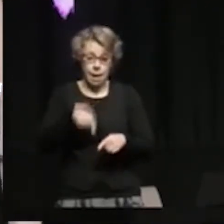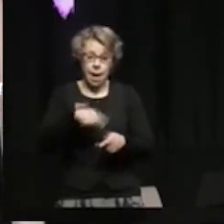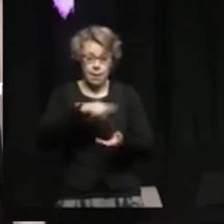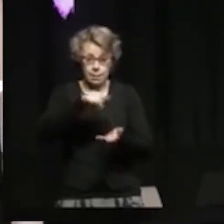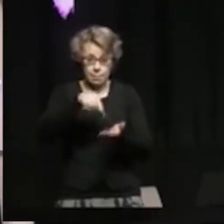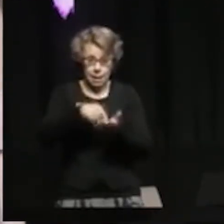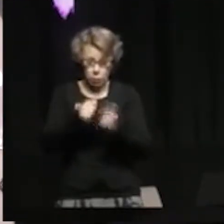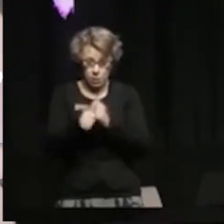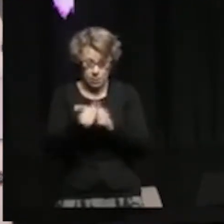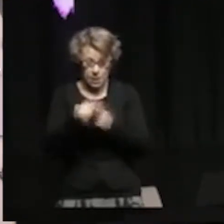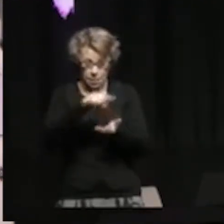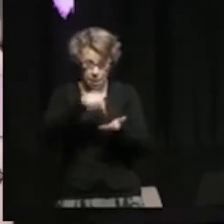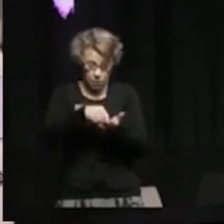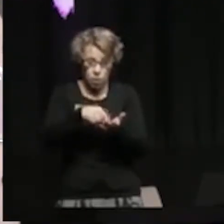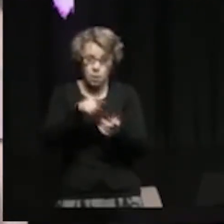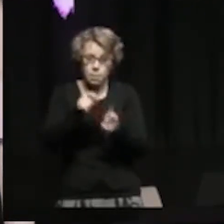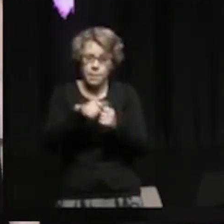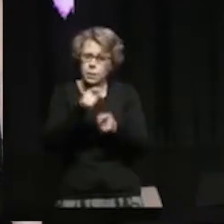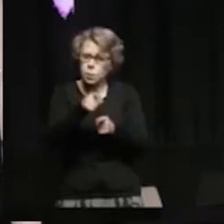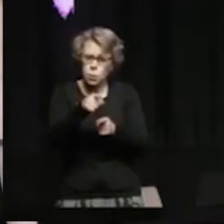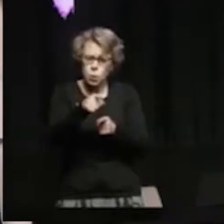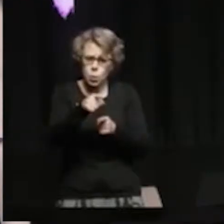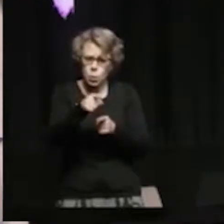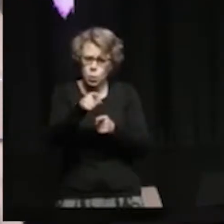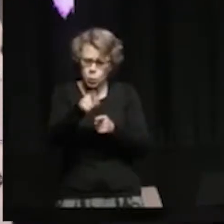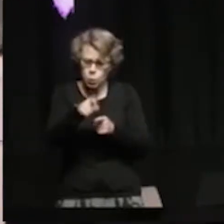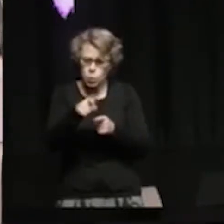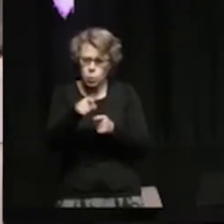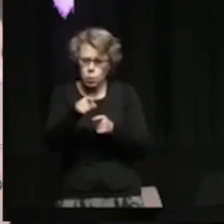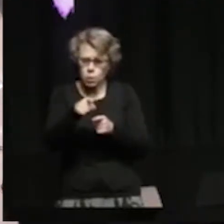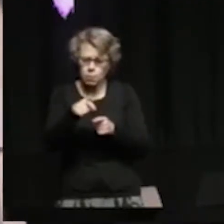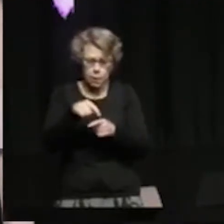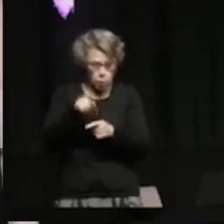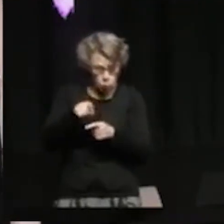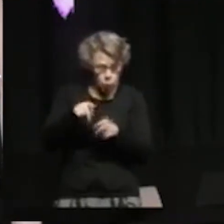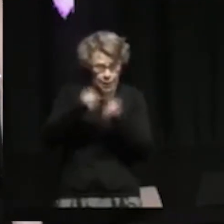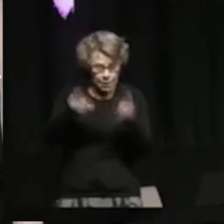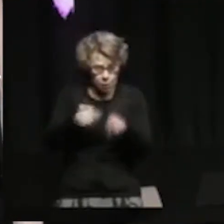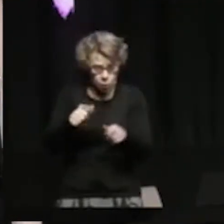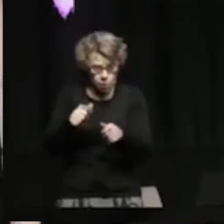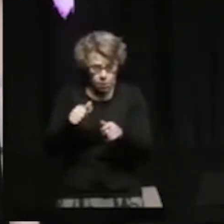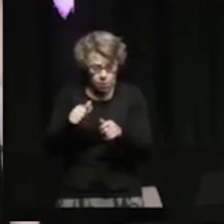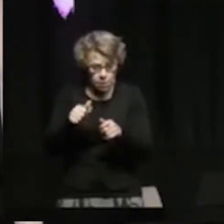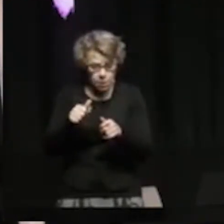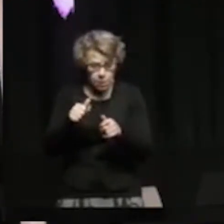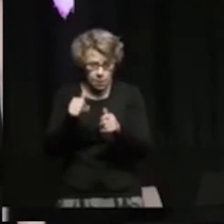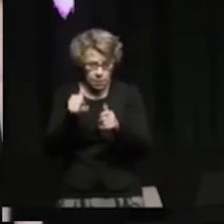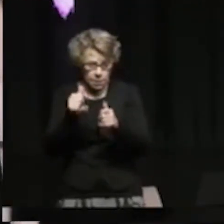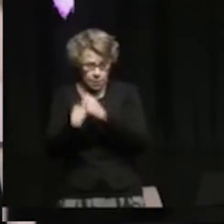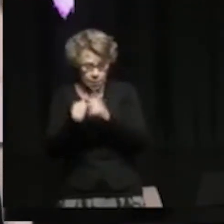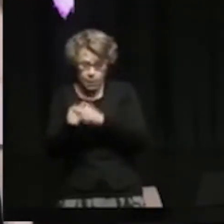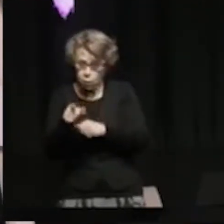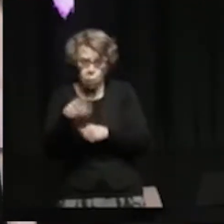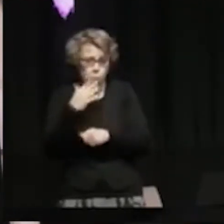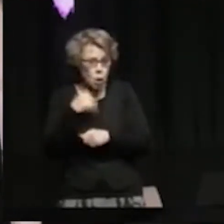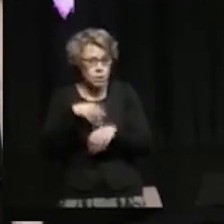Malmö? And he said, well, yes. But you are an international student? And he was, yes. But you